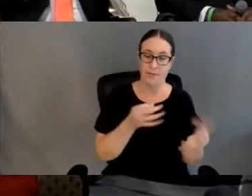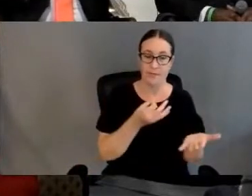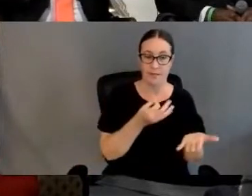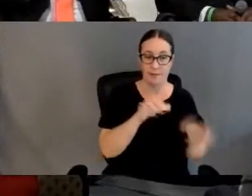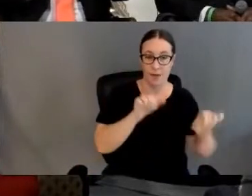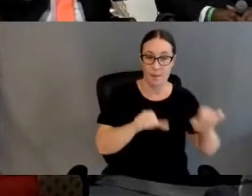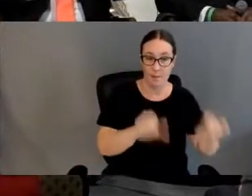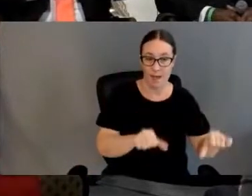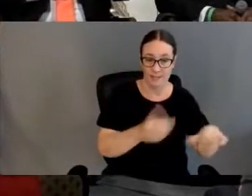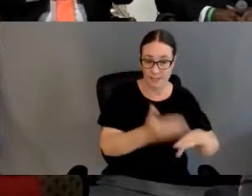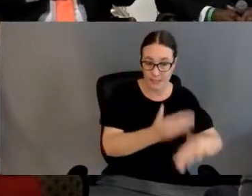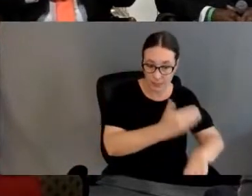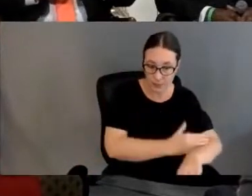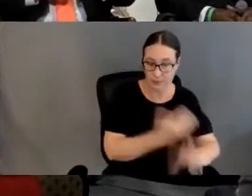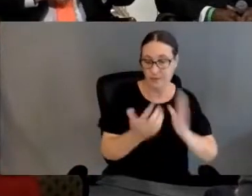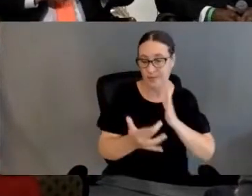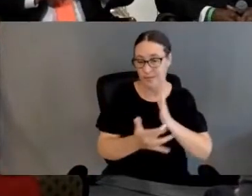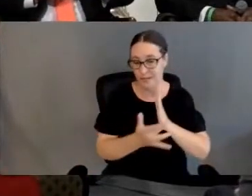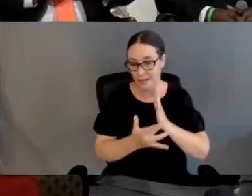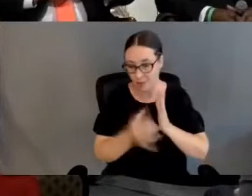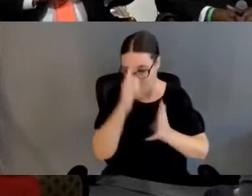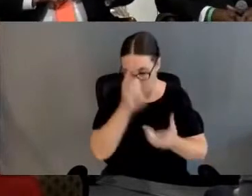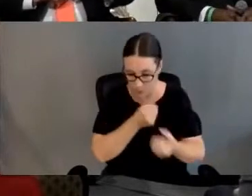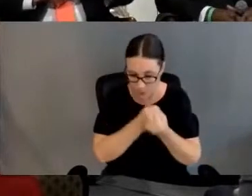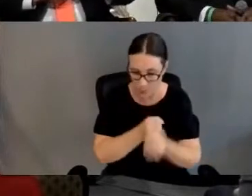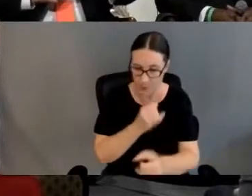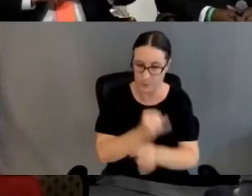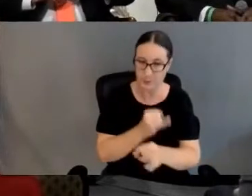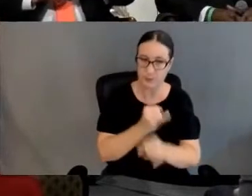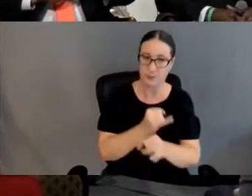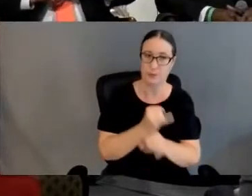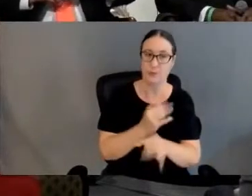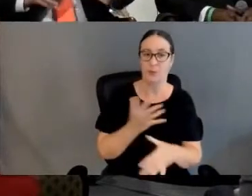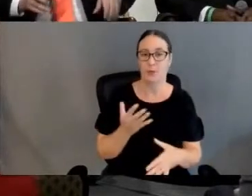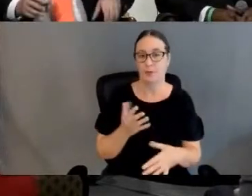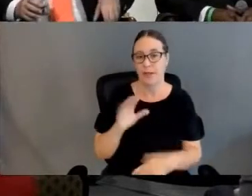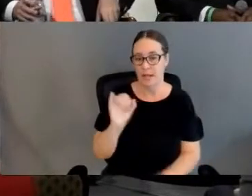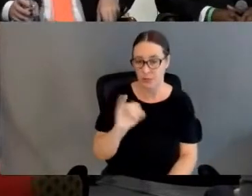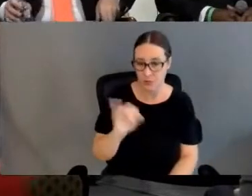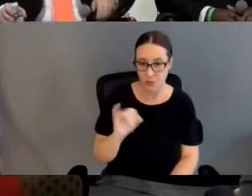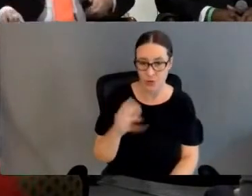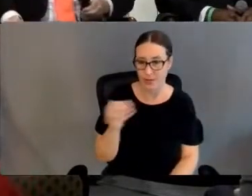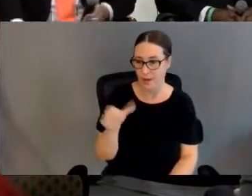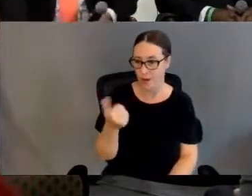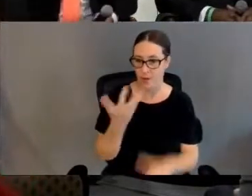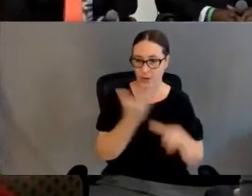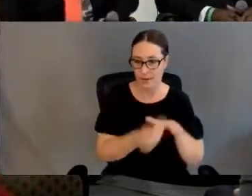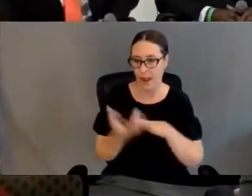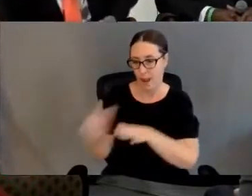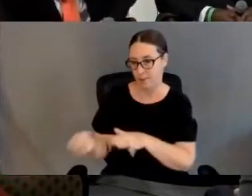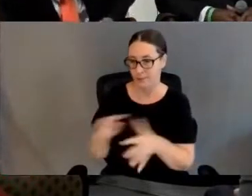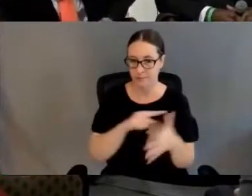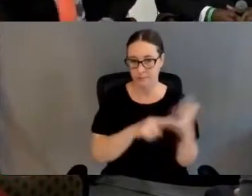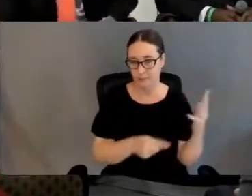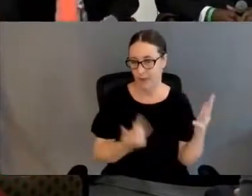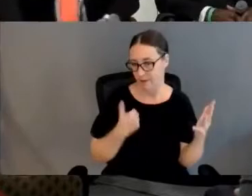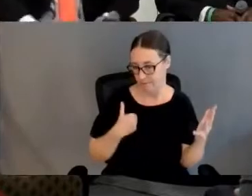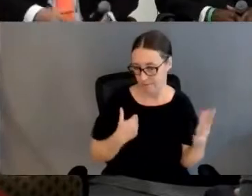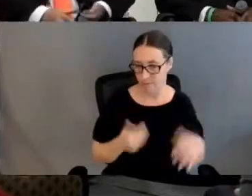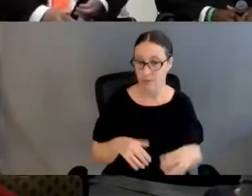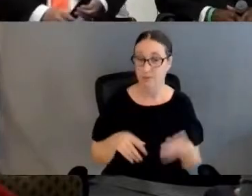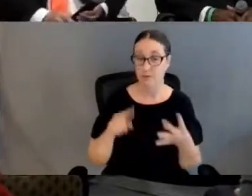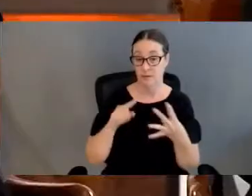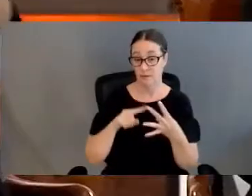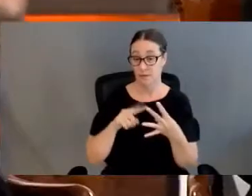technology infrastructure that supports these institutions. There are issues around insurance and many other gaps that we detail there. The second is about